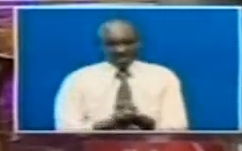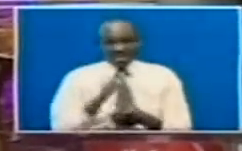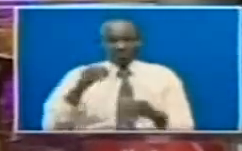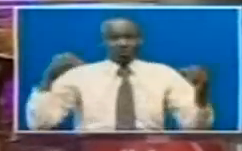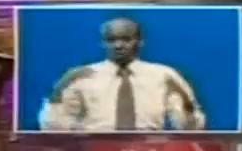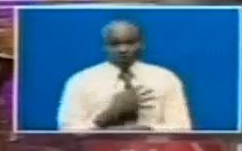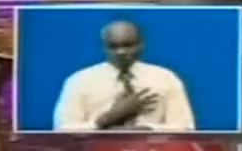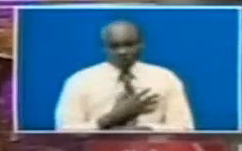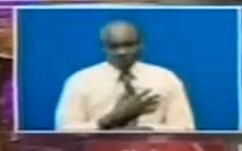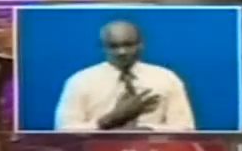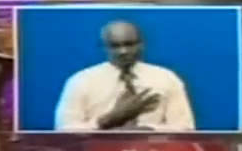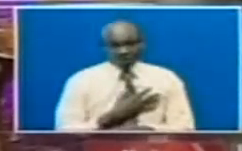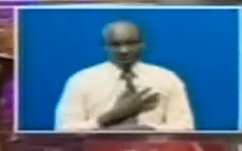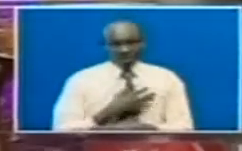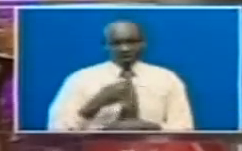aromaka